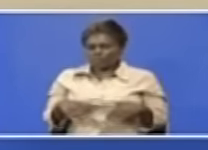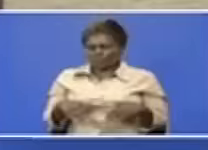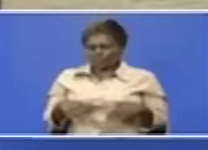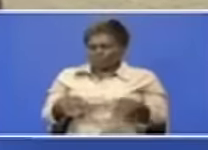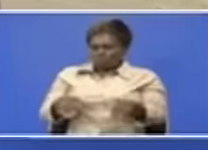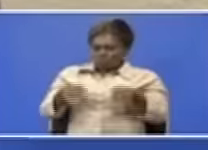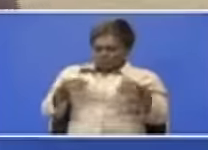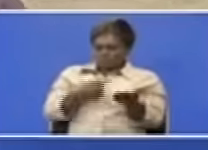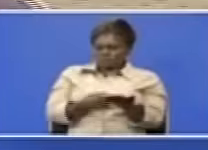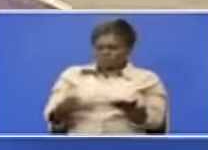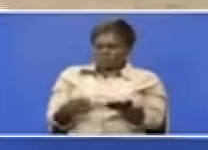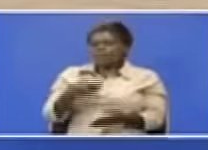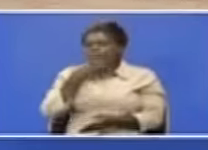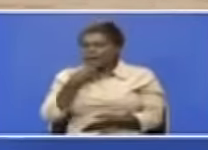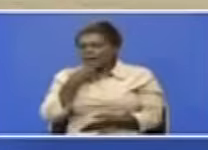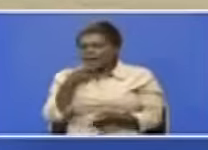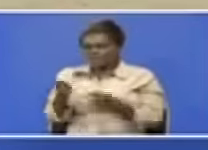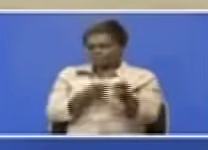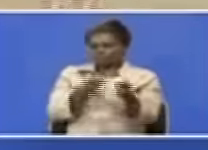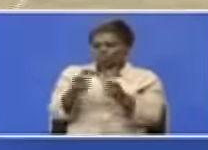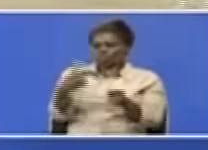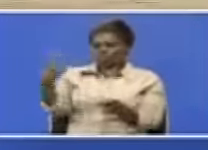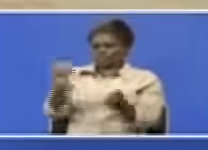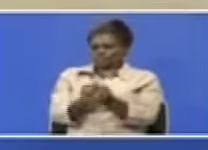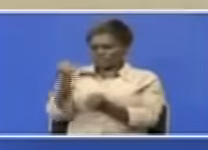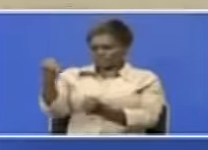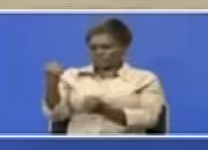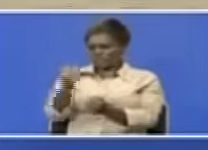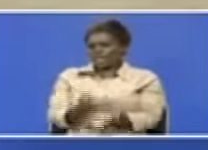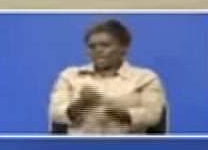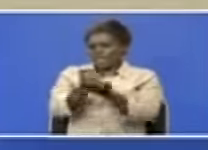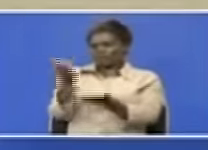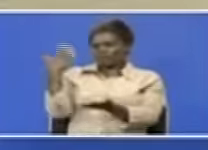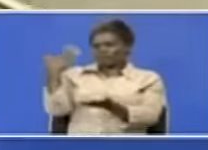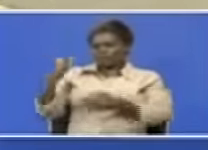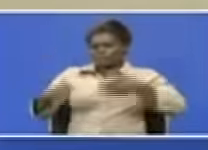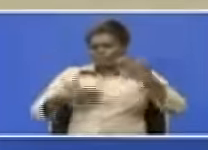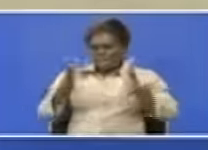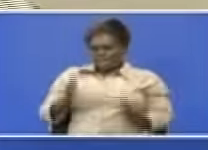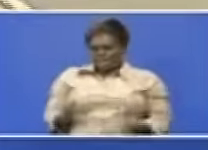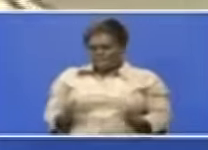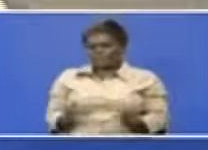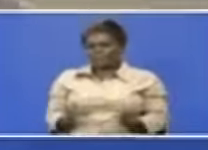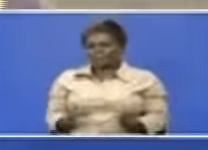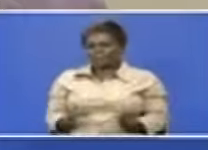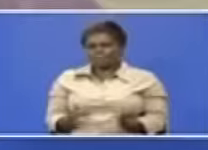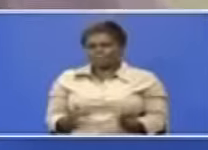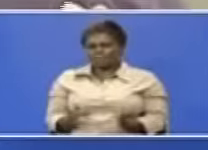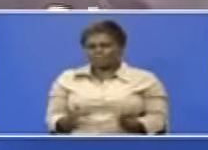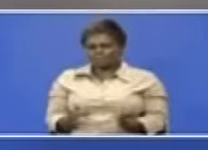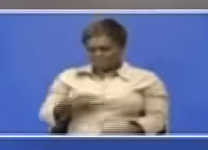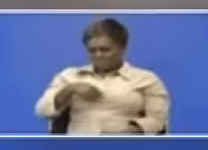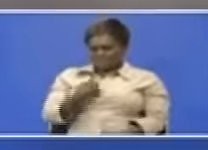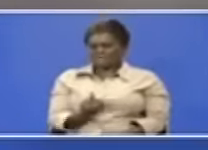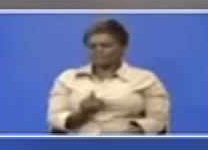ije. David Ouma, who took charge in August 2015, will be assisted by former player John Baraza. Yeah, for me it's